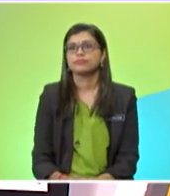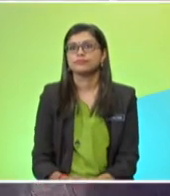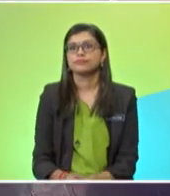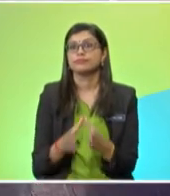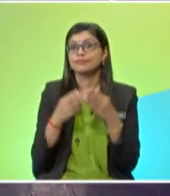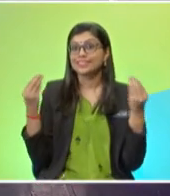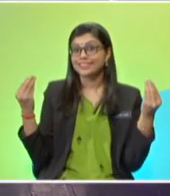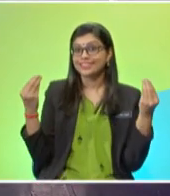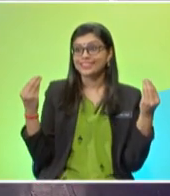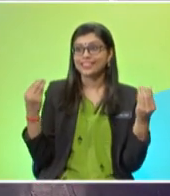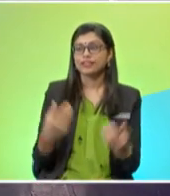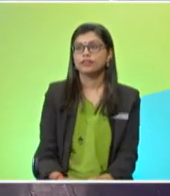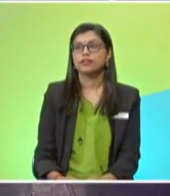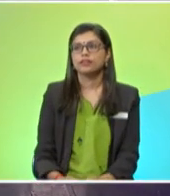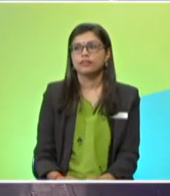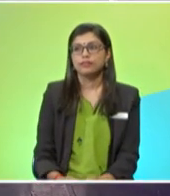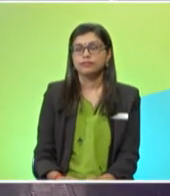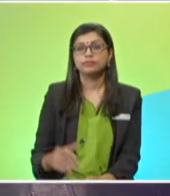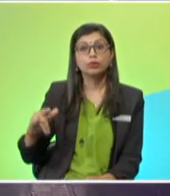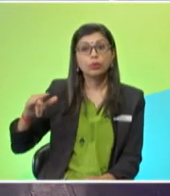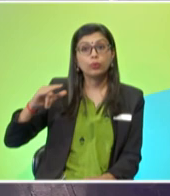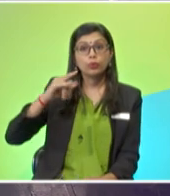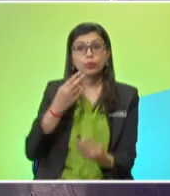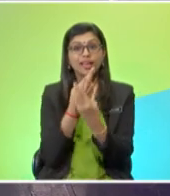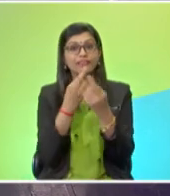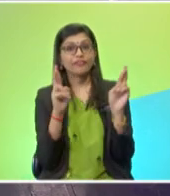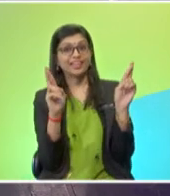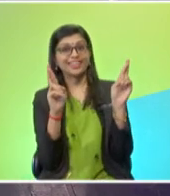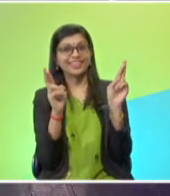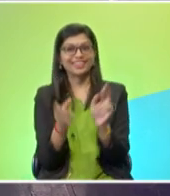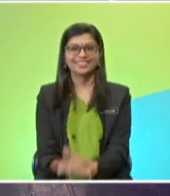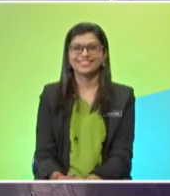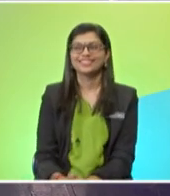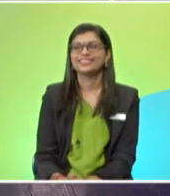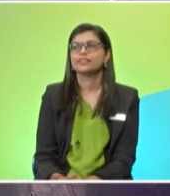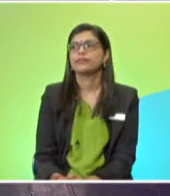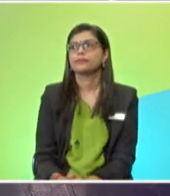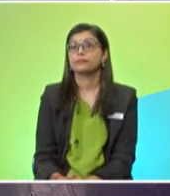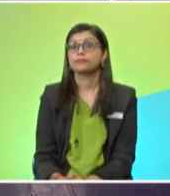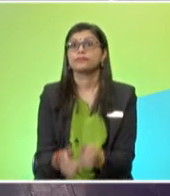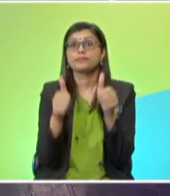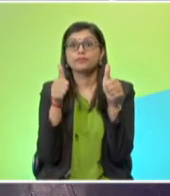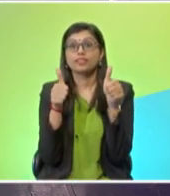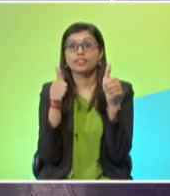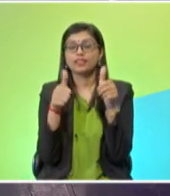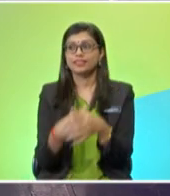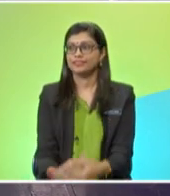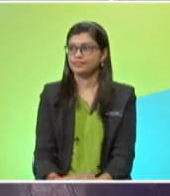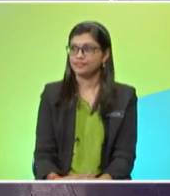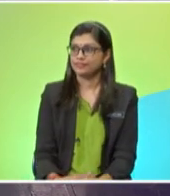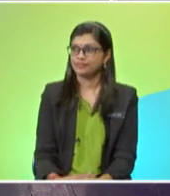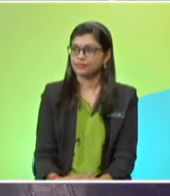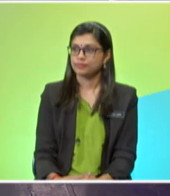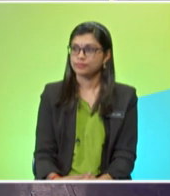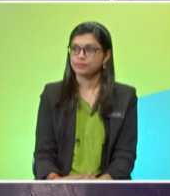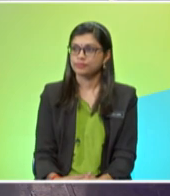Okay, it looks more like a jet now, like a plane there. Yes, okay, let's try and... Ta-da! Okay, can we